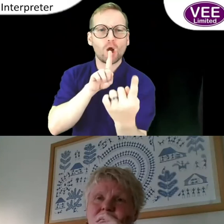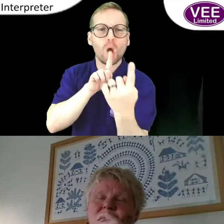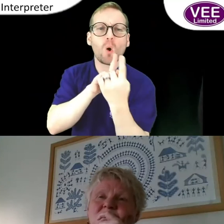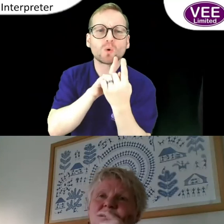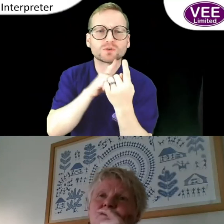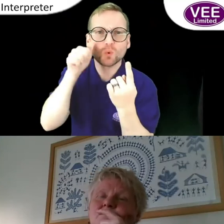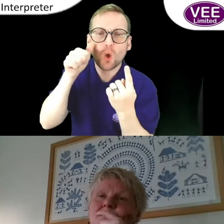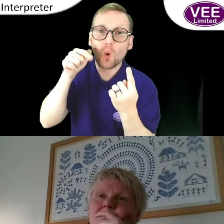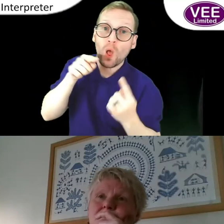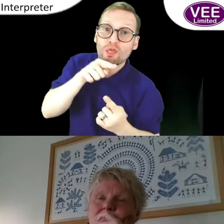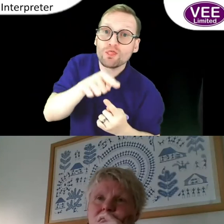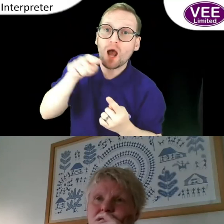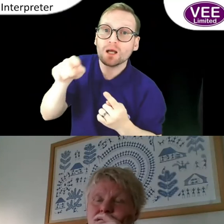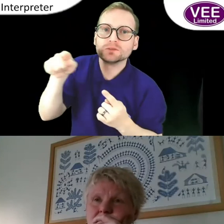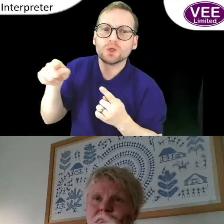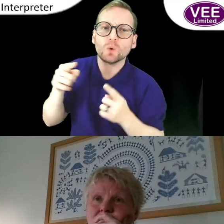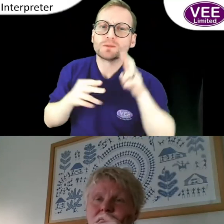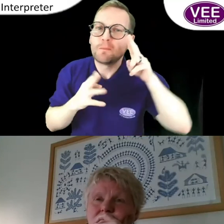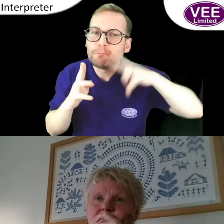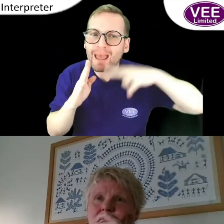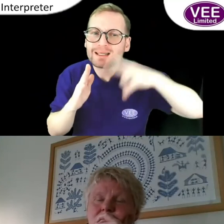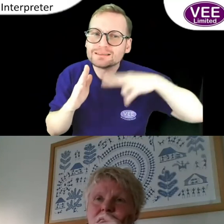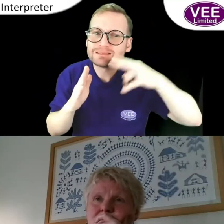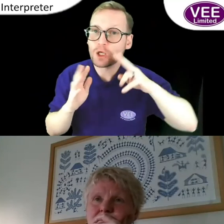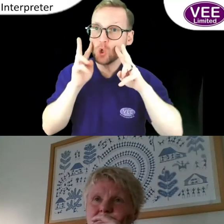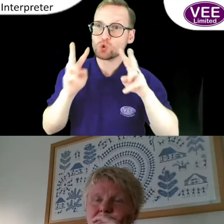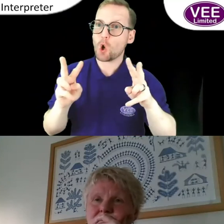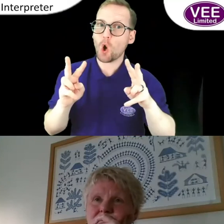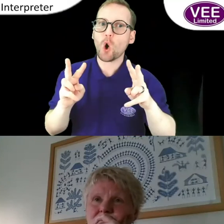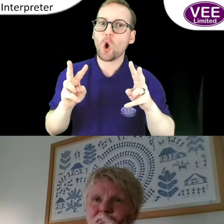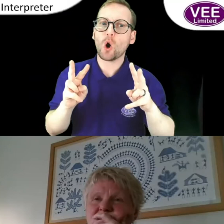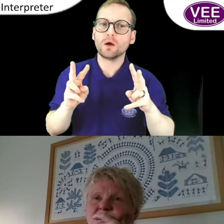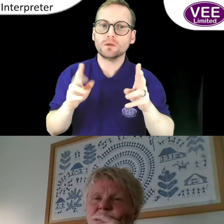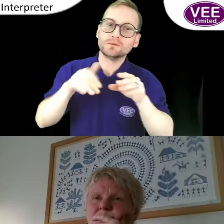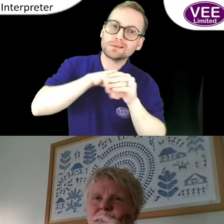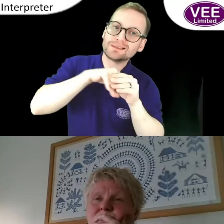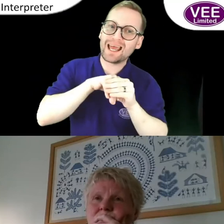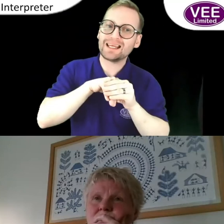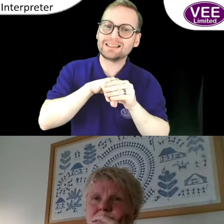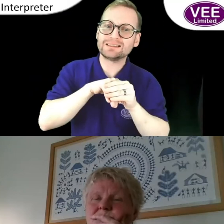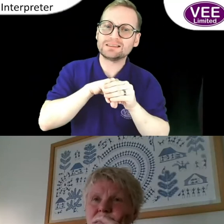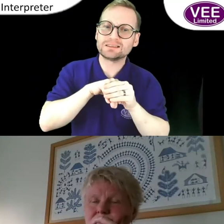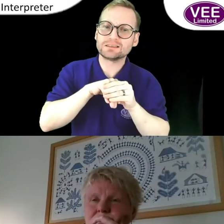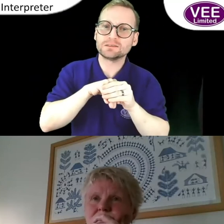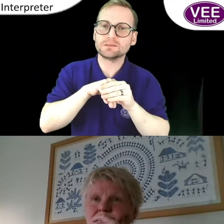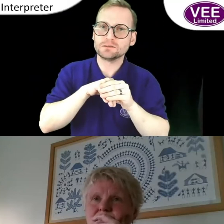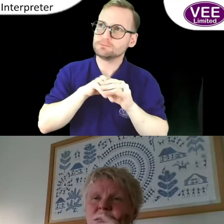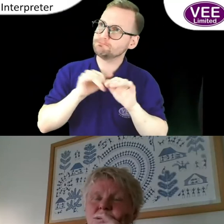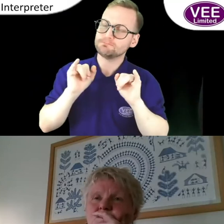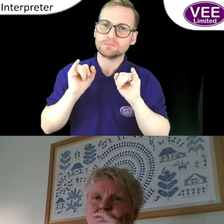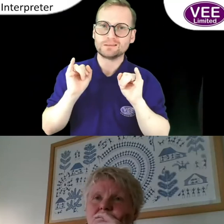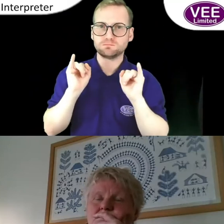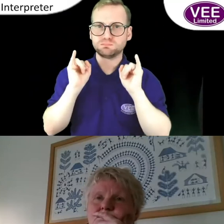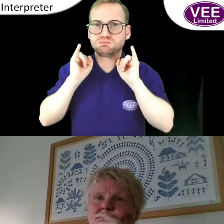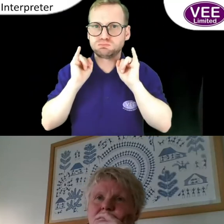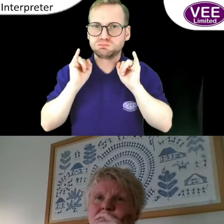that these pieces of paint witnessed or actually contained many sounds of tragedies. So these pieces of